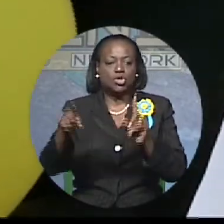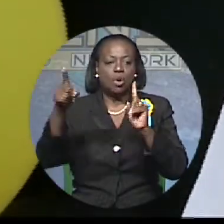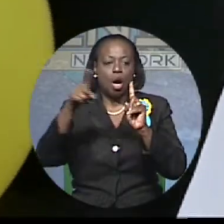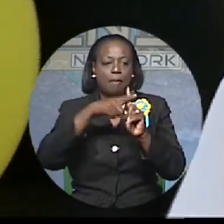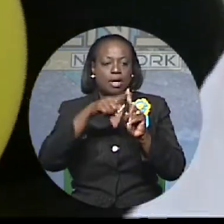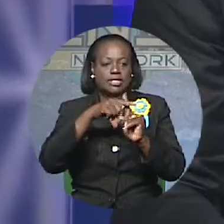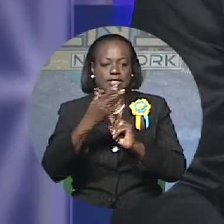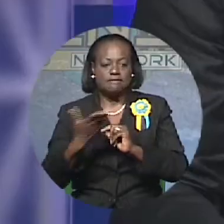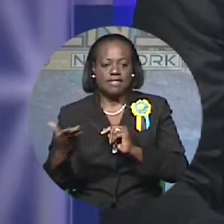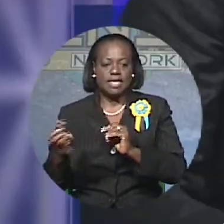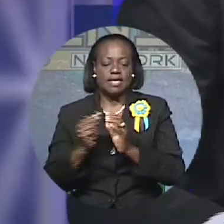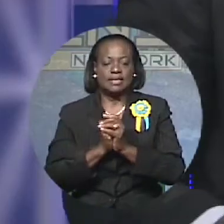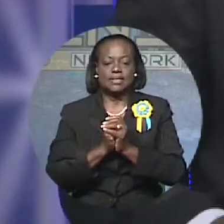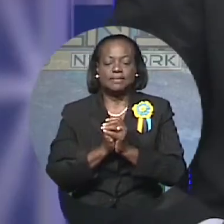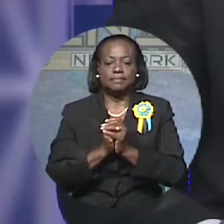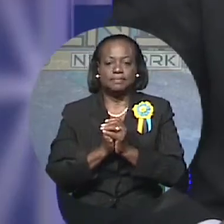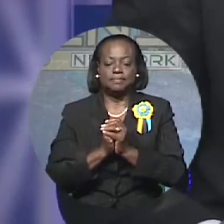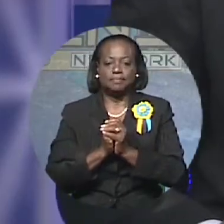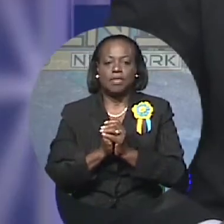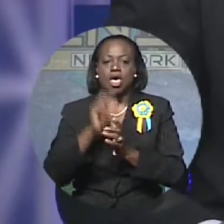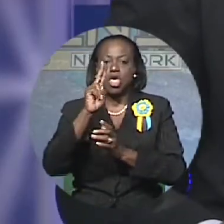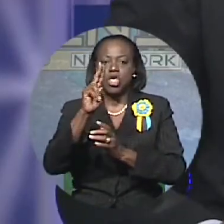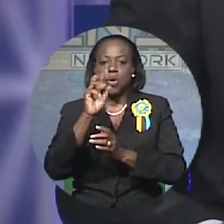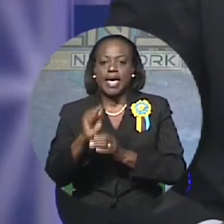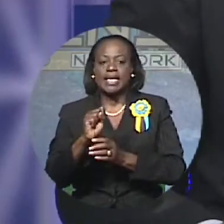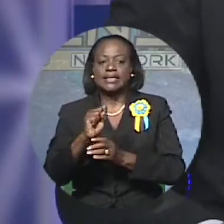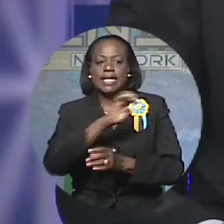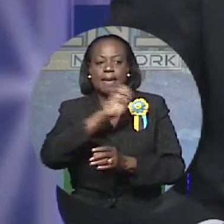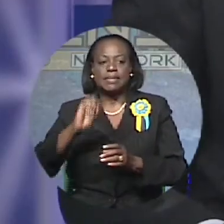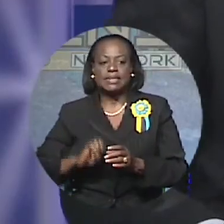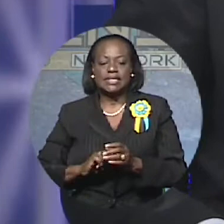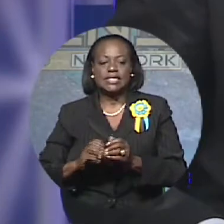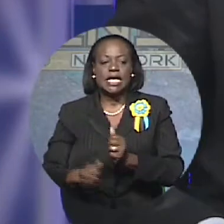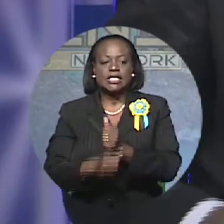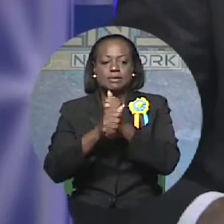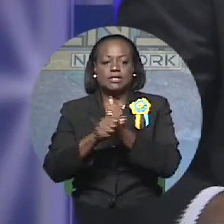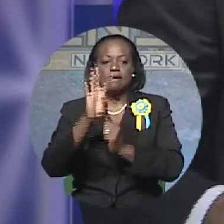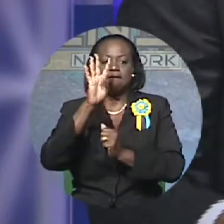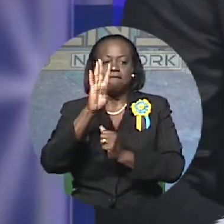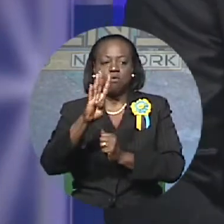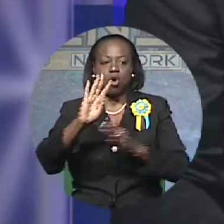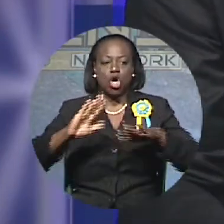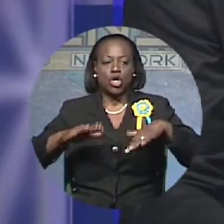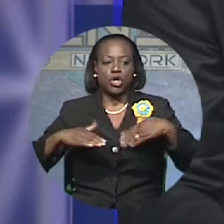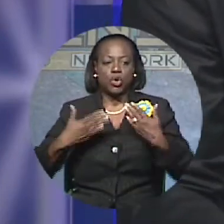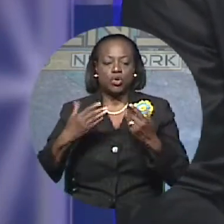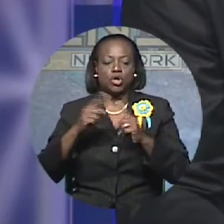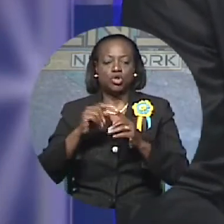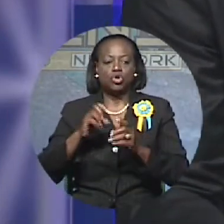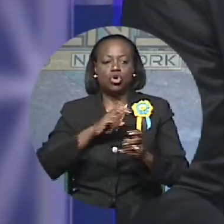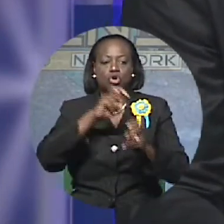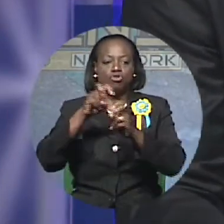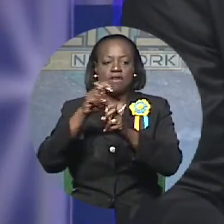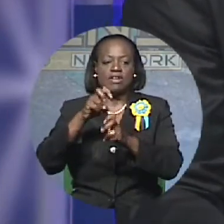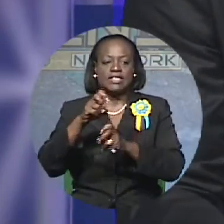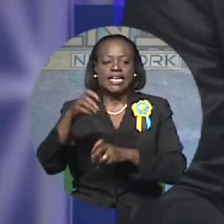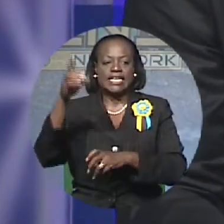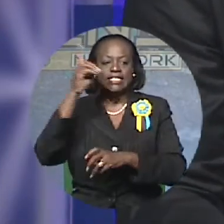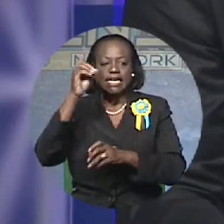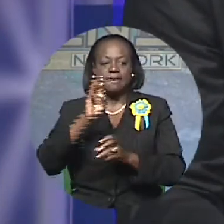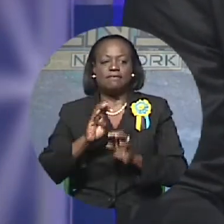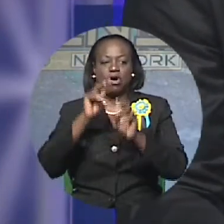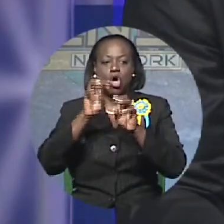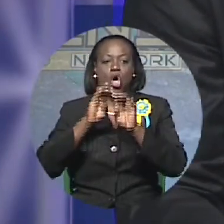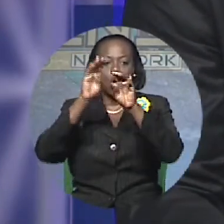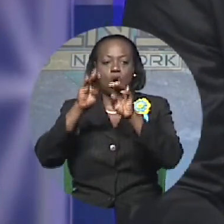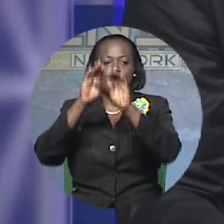things. Well, the U.S. Embassy sponsored 4 Bahamian youth ambassadors to travel to Denver, Colorado to attend a youth